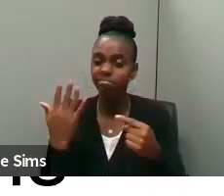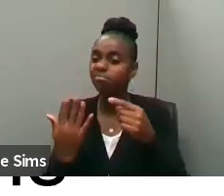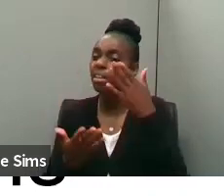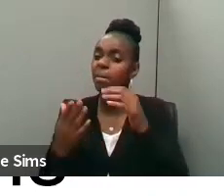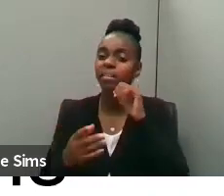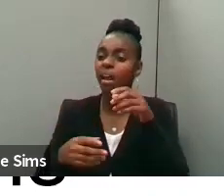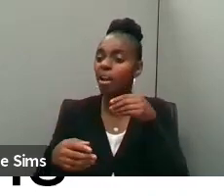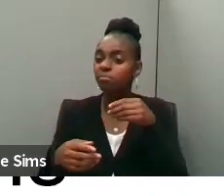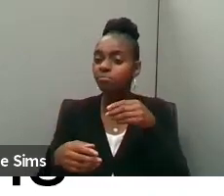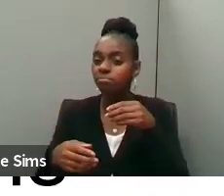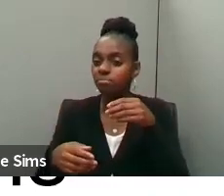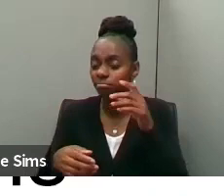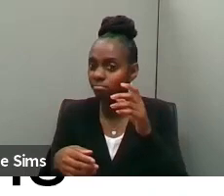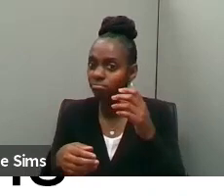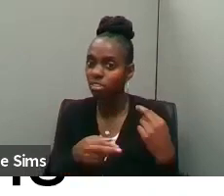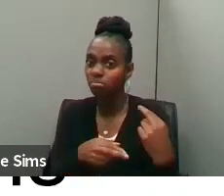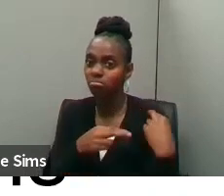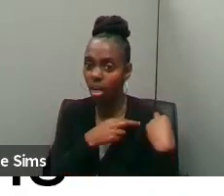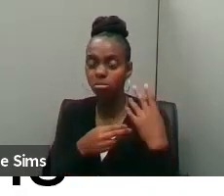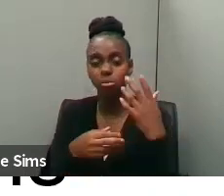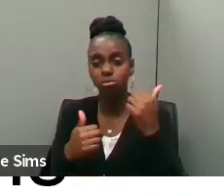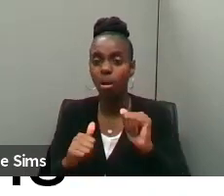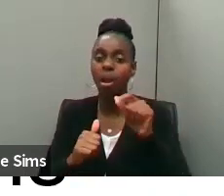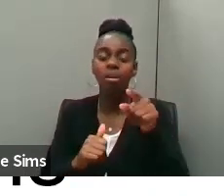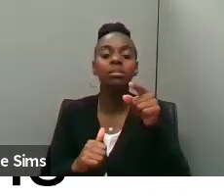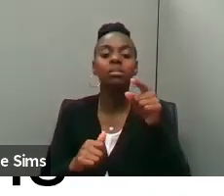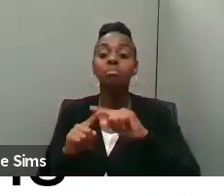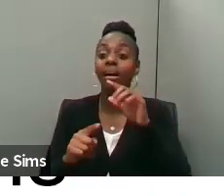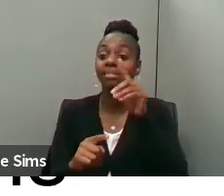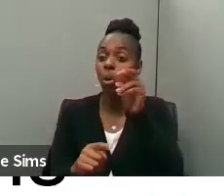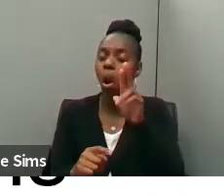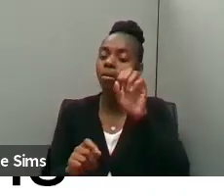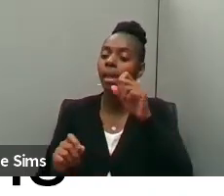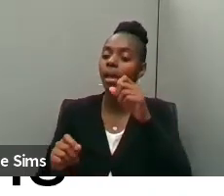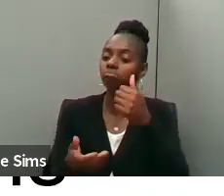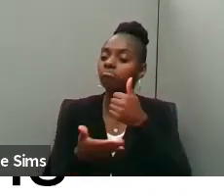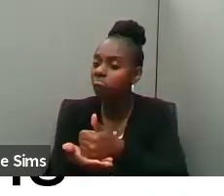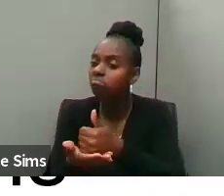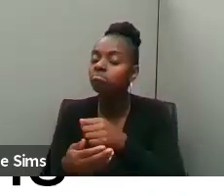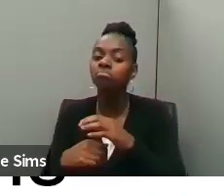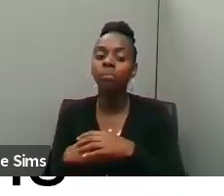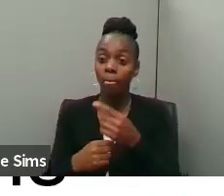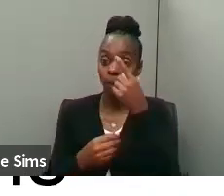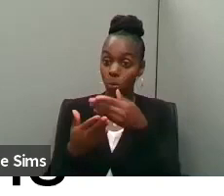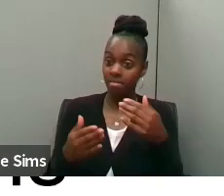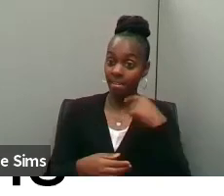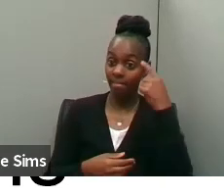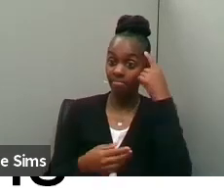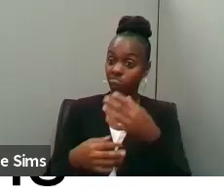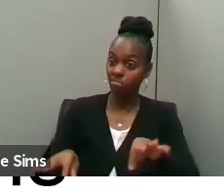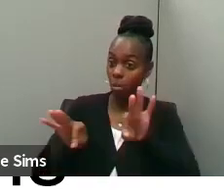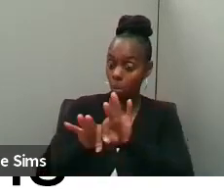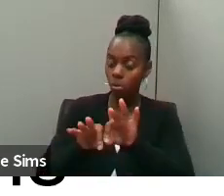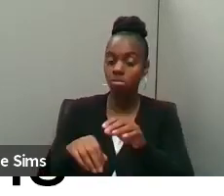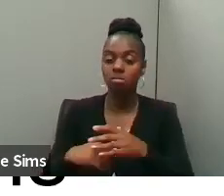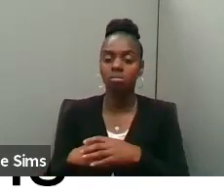not be obligated to for whatever reason, the DOR can step in. One thing that I think is important to note